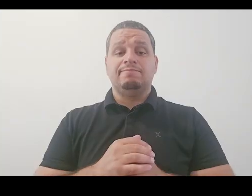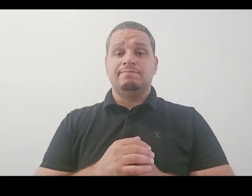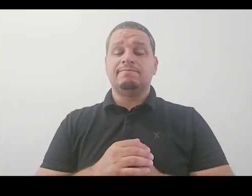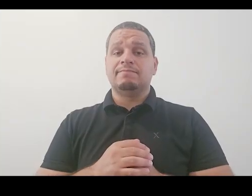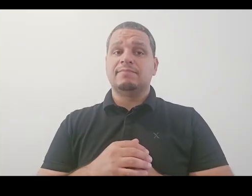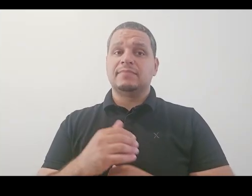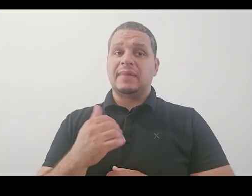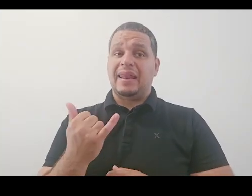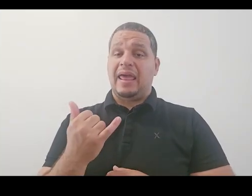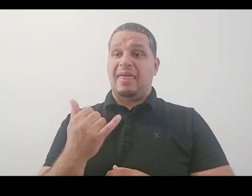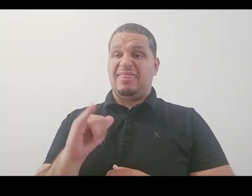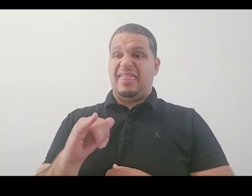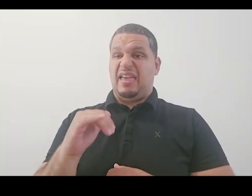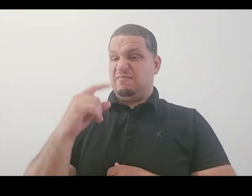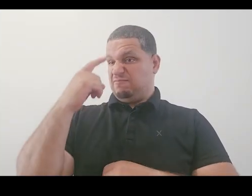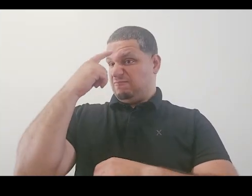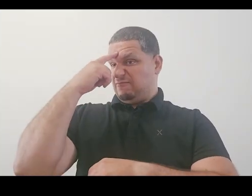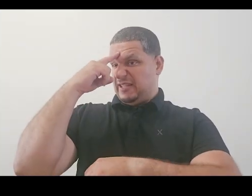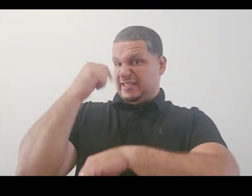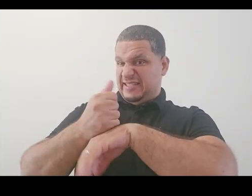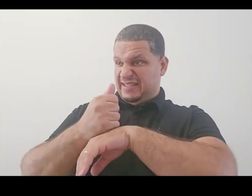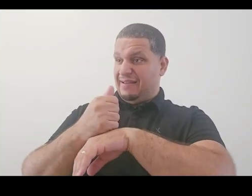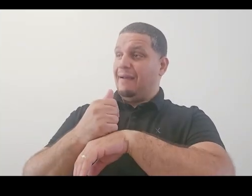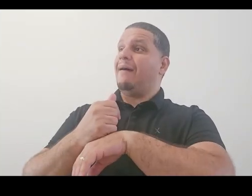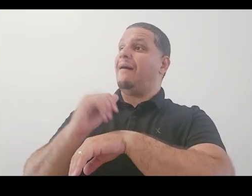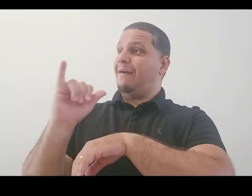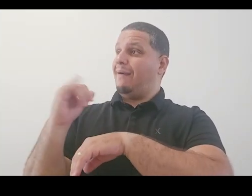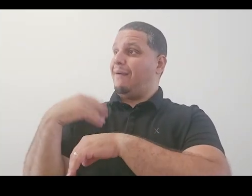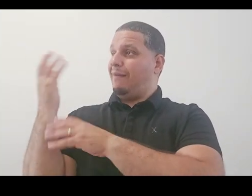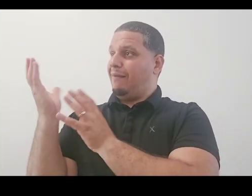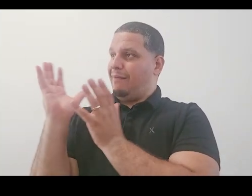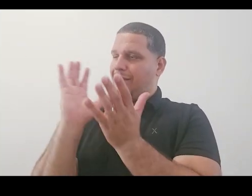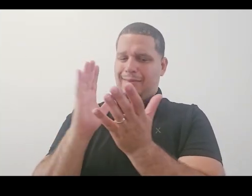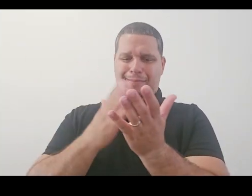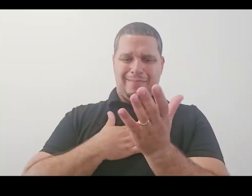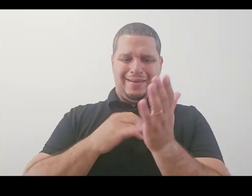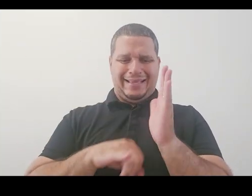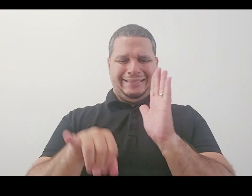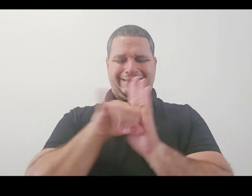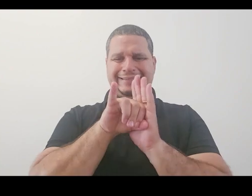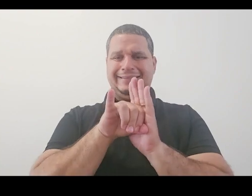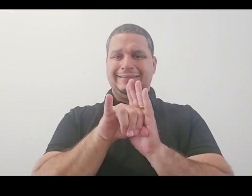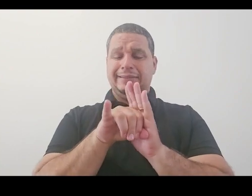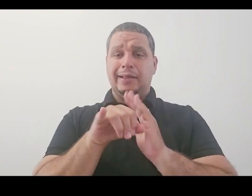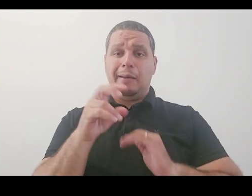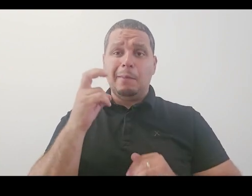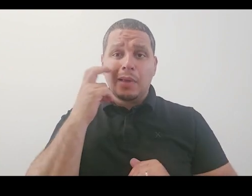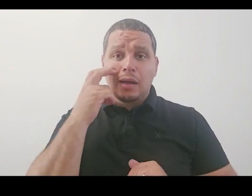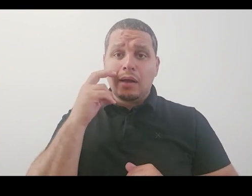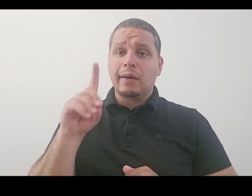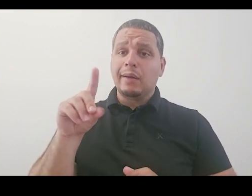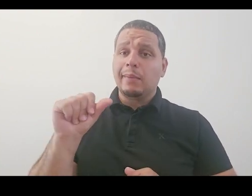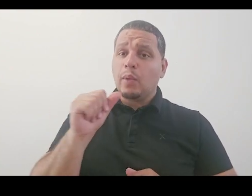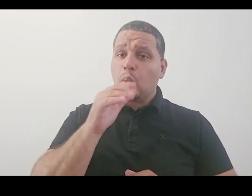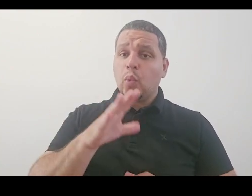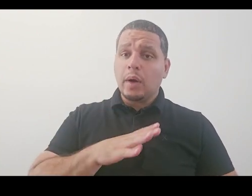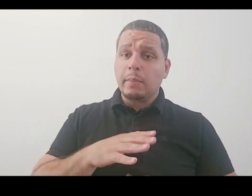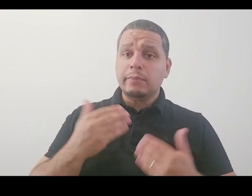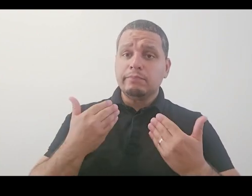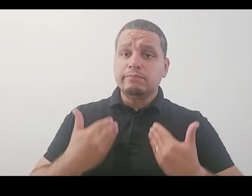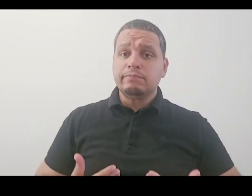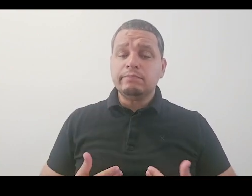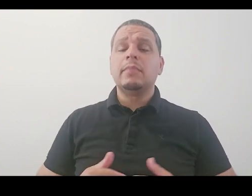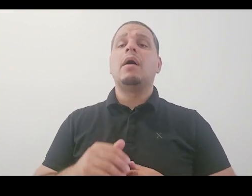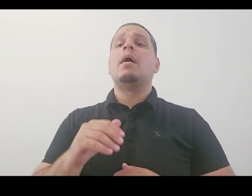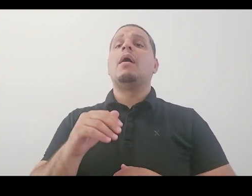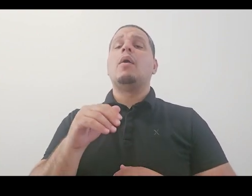really bring this mindset to my identity as a blind and disabled woman,